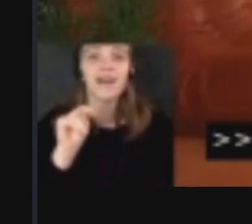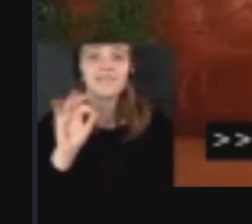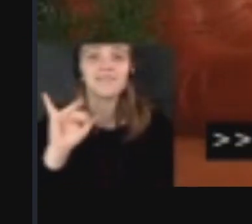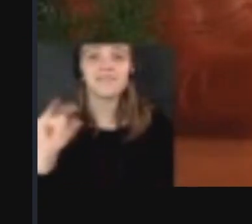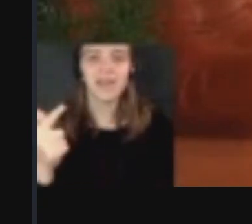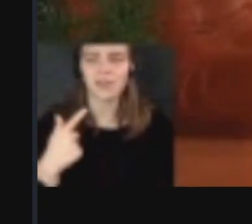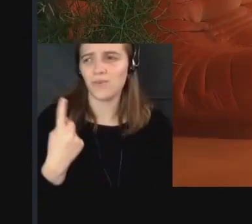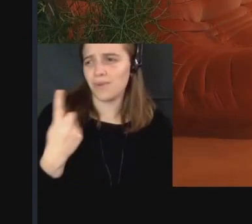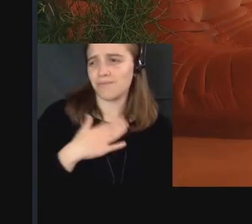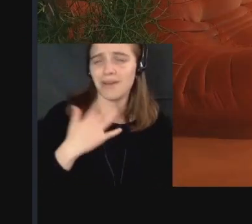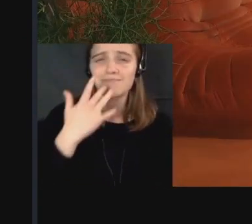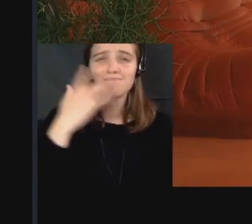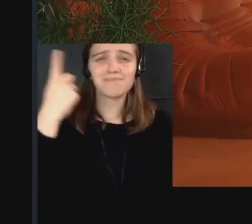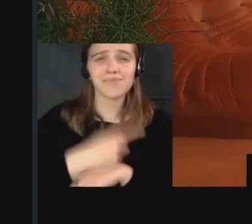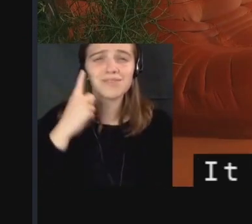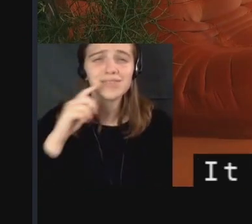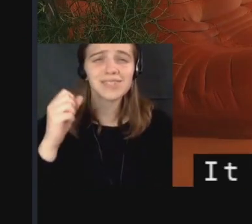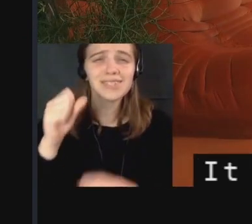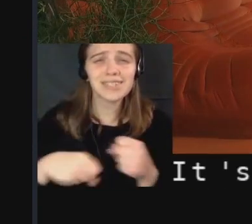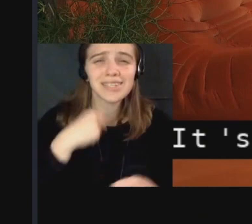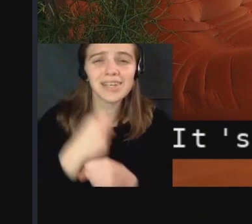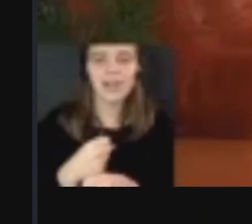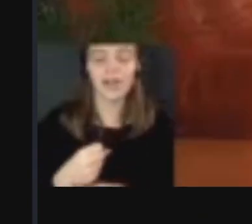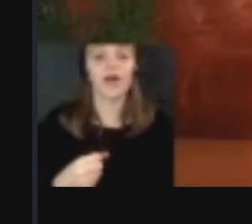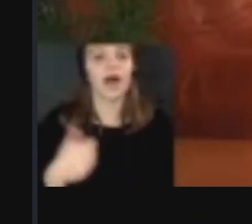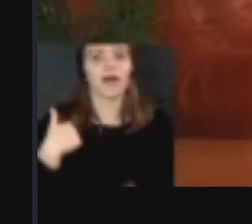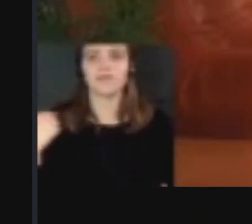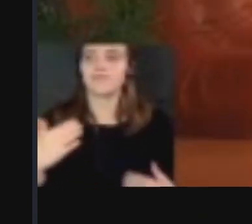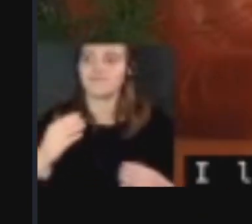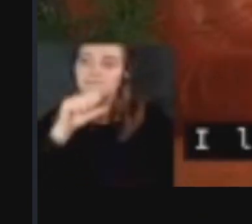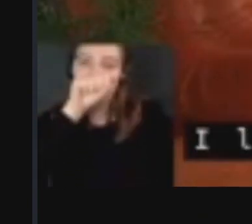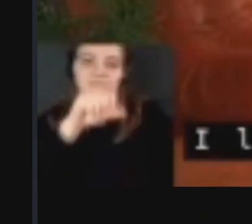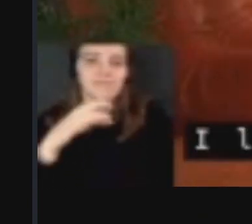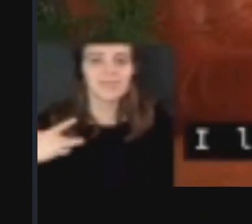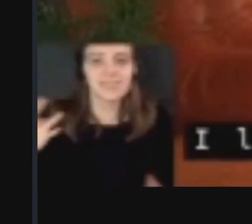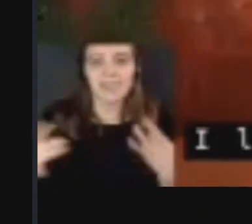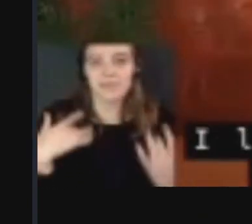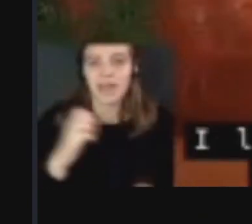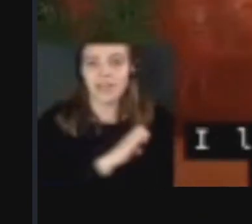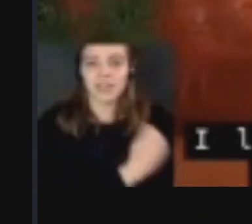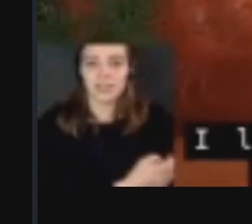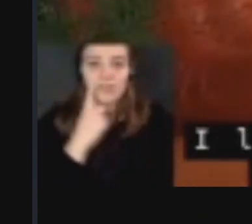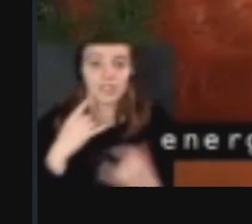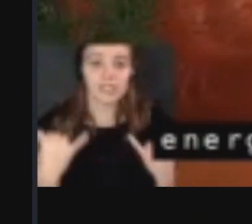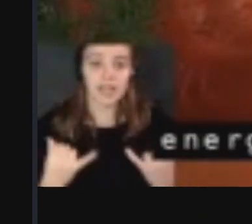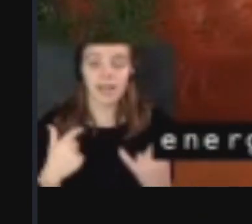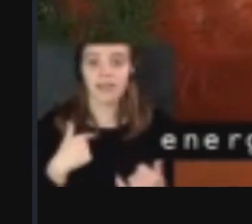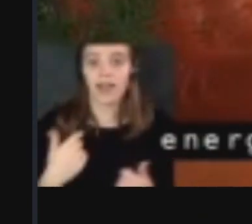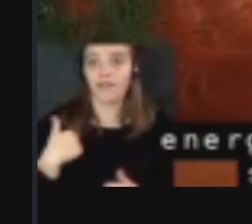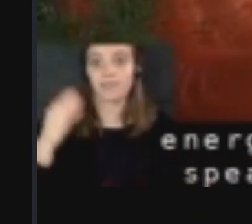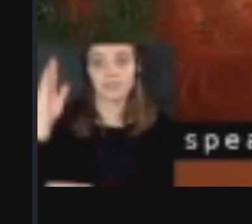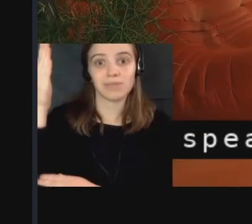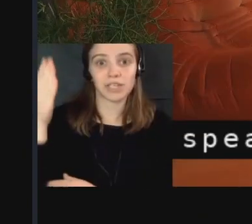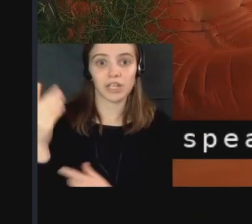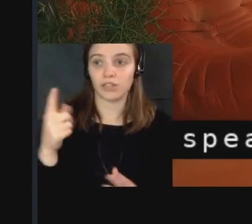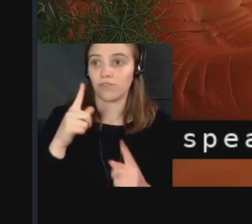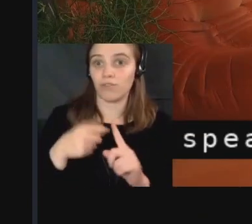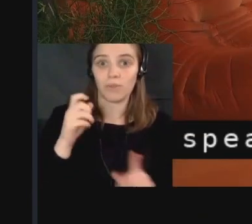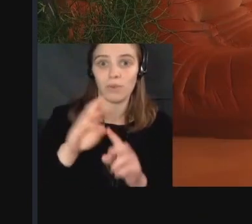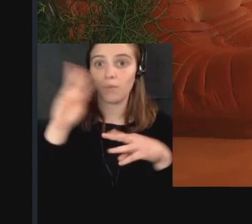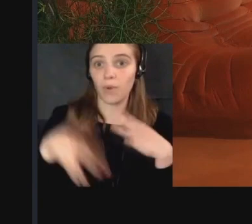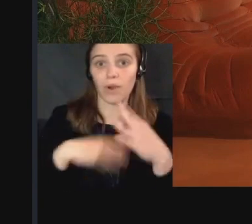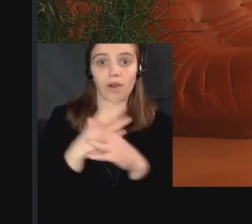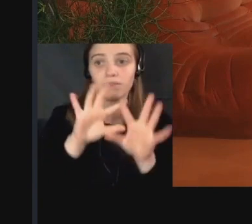of the year. I love the excitement and the energy around this day, bringing speakers from across the world together, and this time over 60 of them,